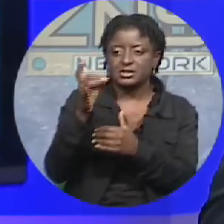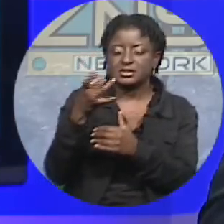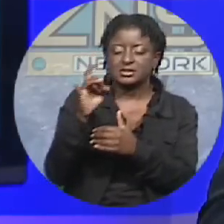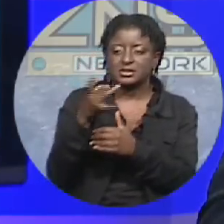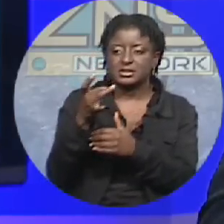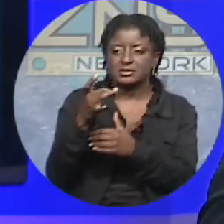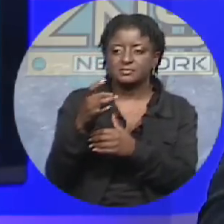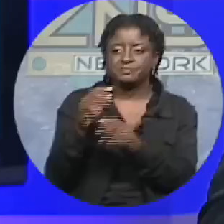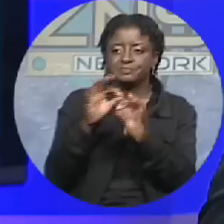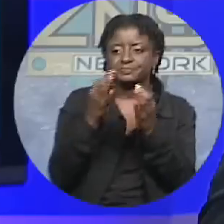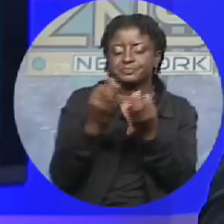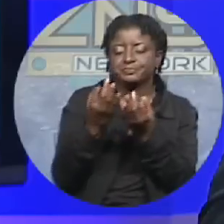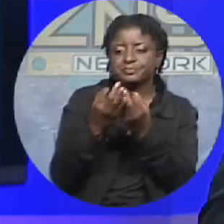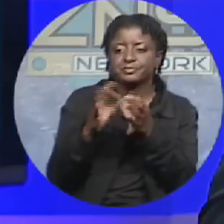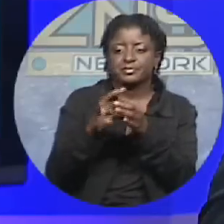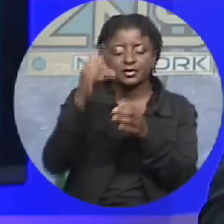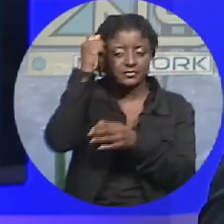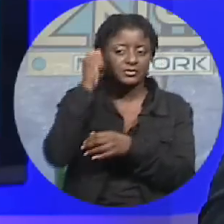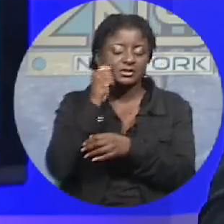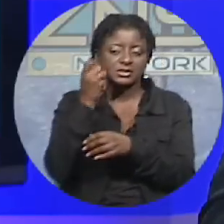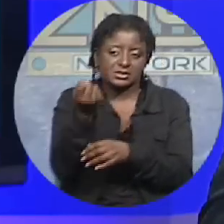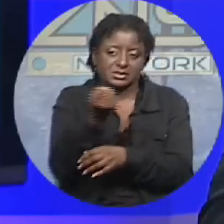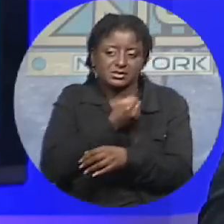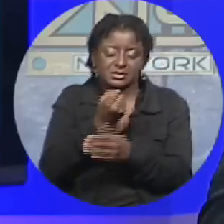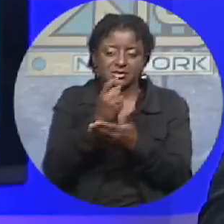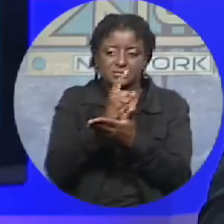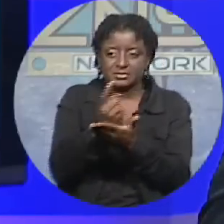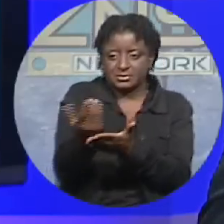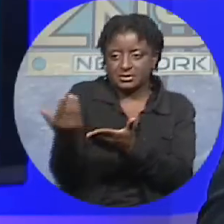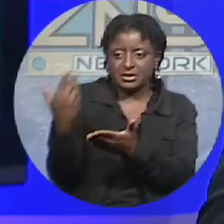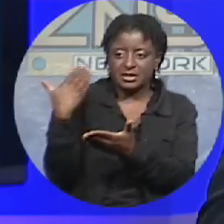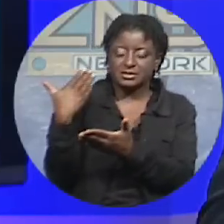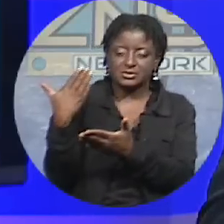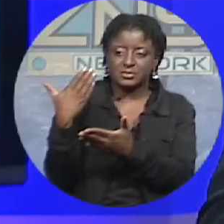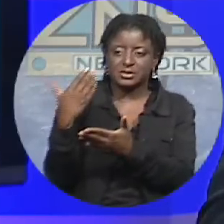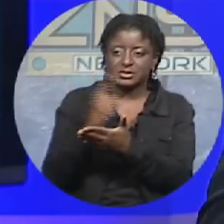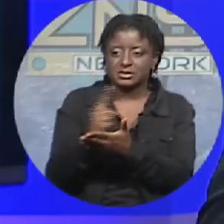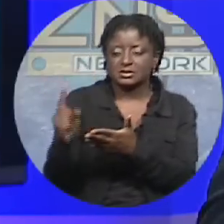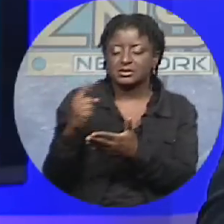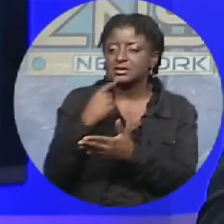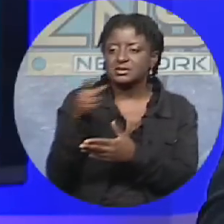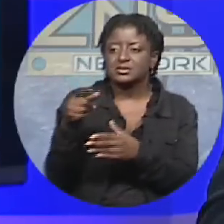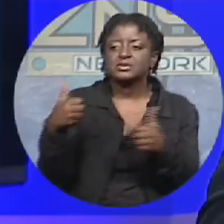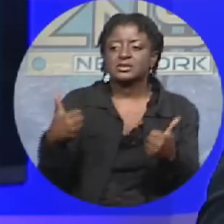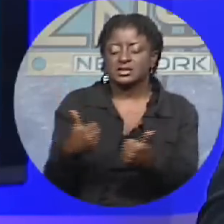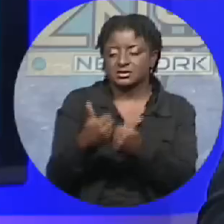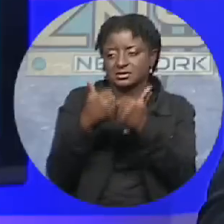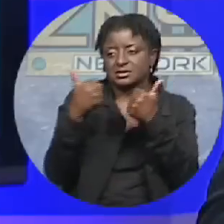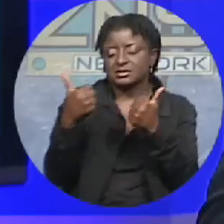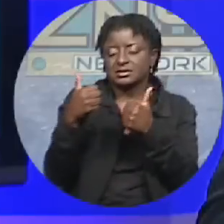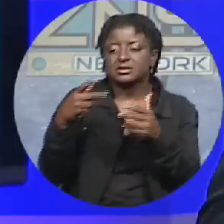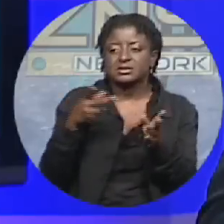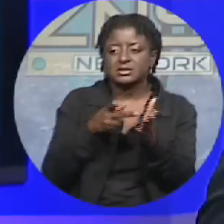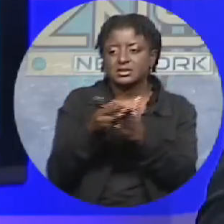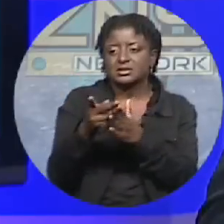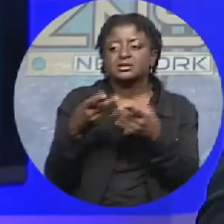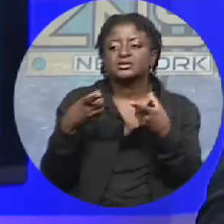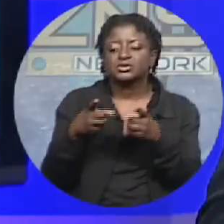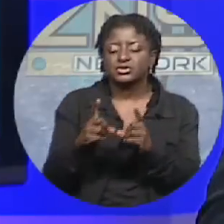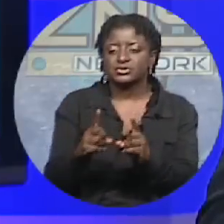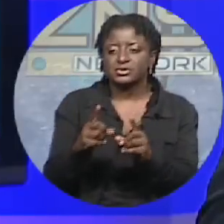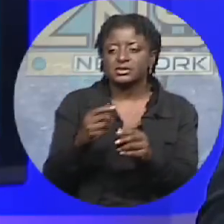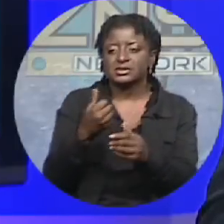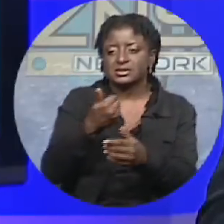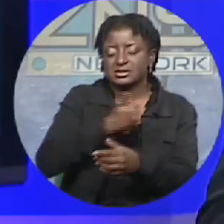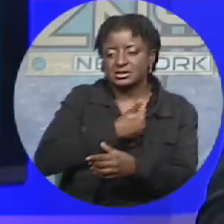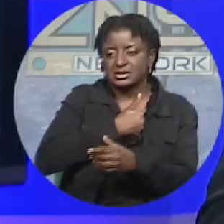family of a teen who was stabbed last week say he was accidentally killed while taking a self-defense lesson. They claim he was